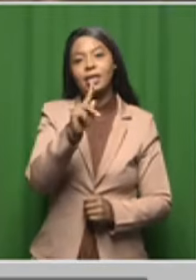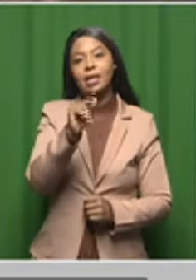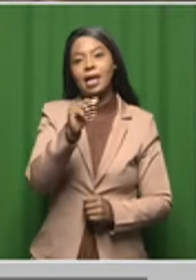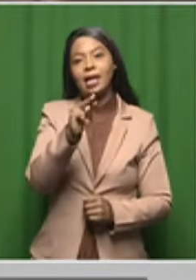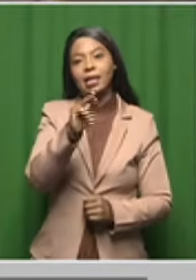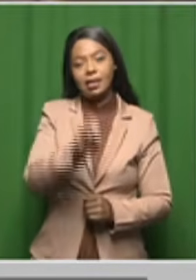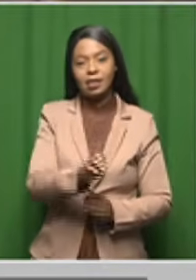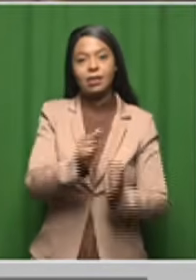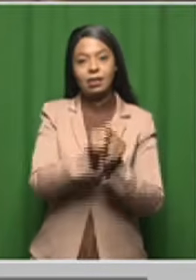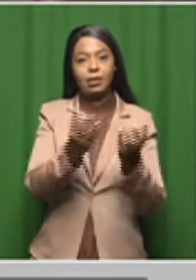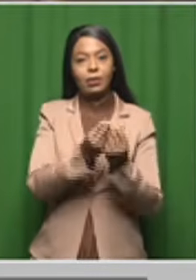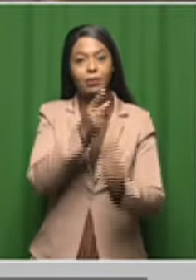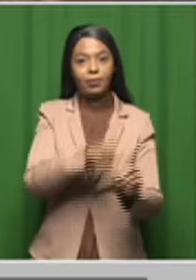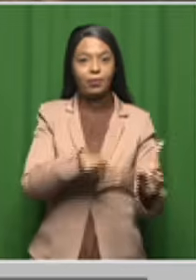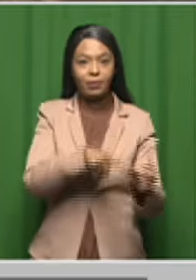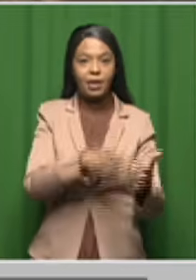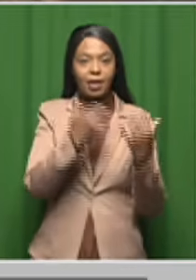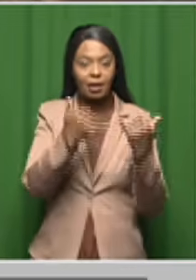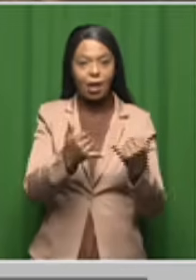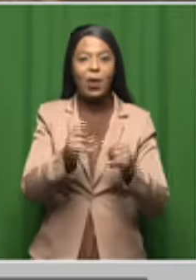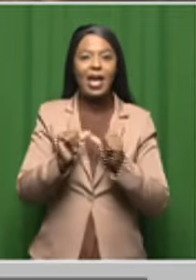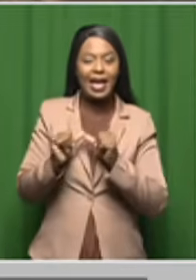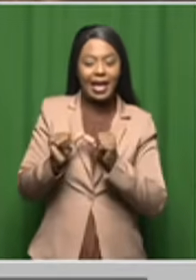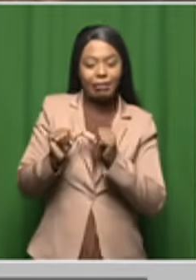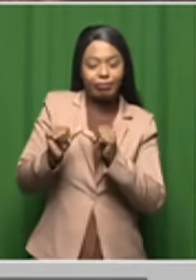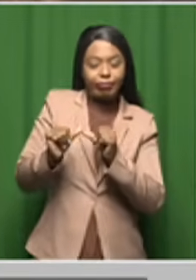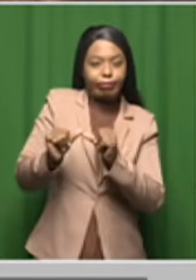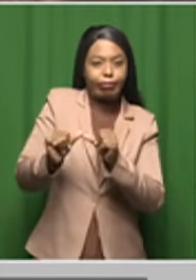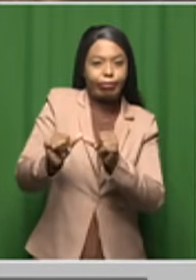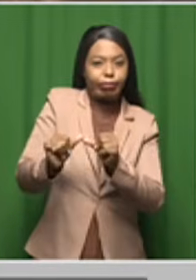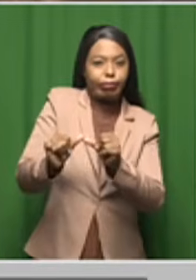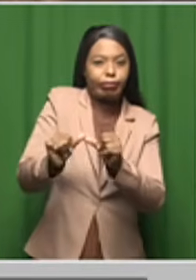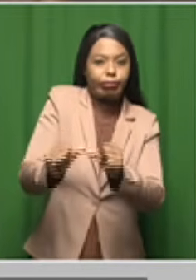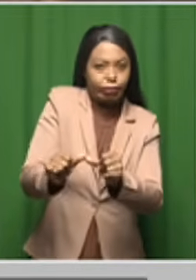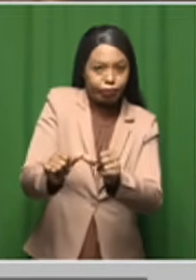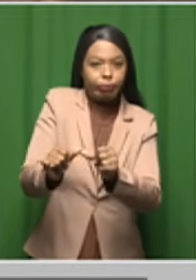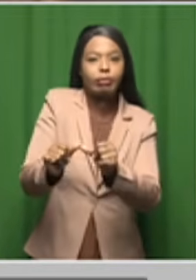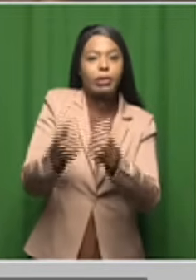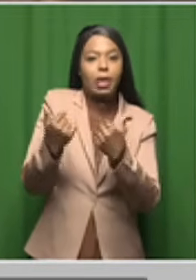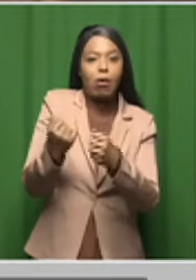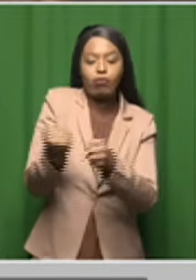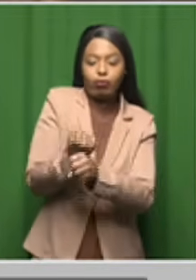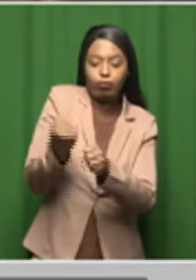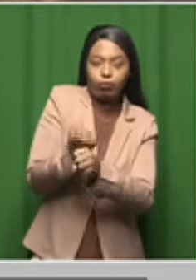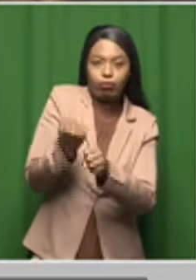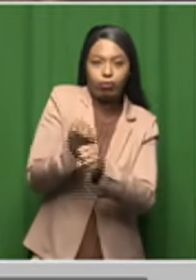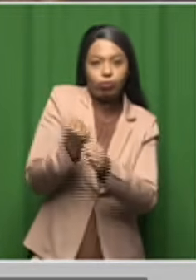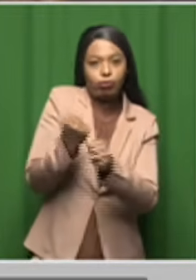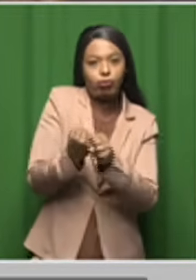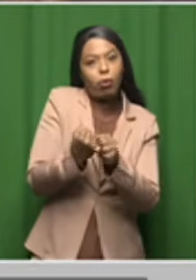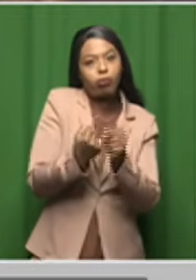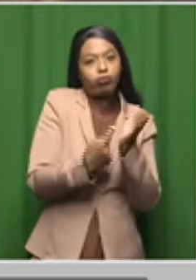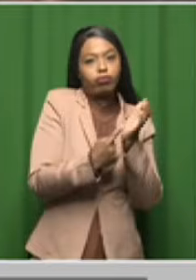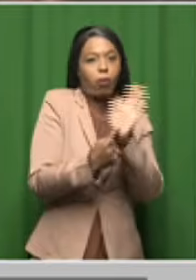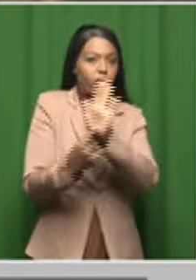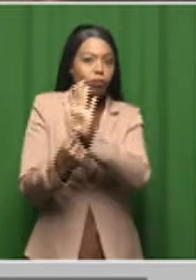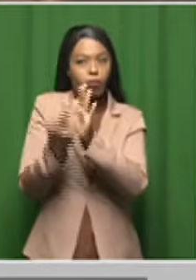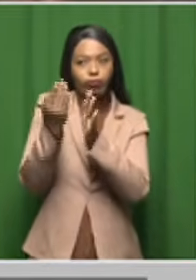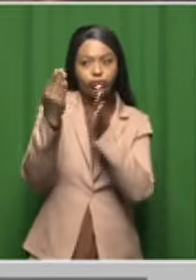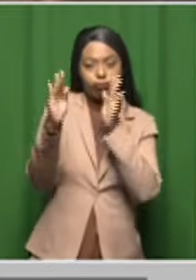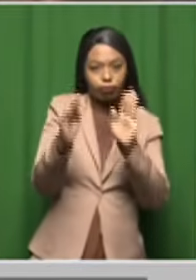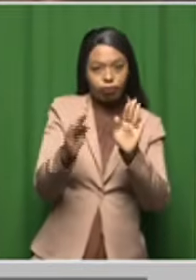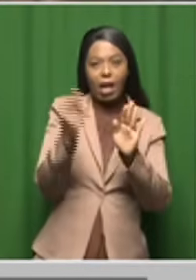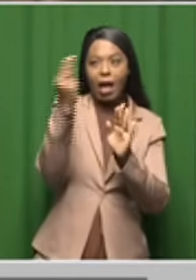of resistance and resilience that's, portrayed through the work, tell us how you see this art contributing to